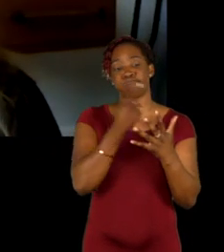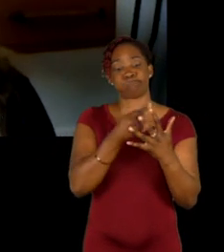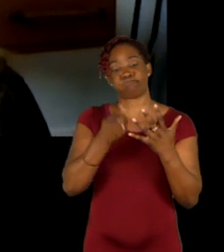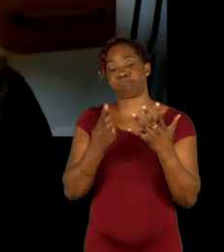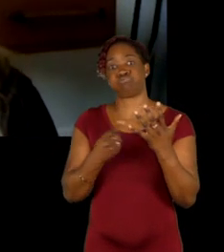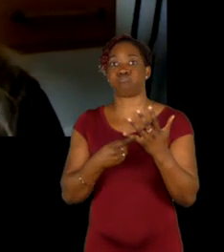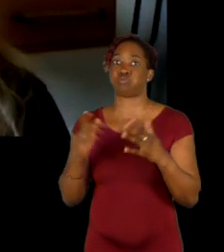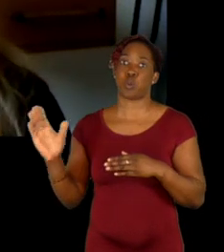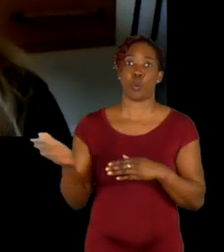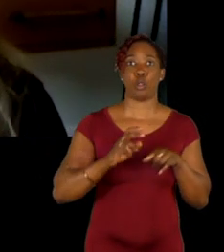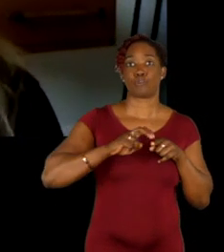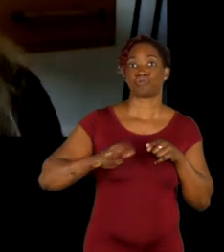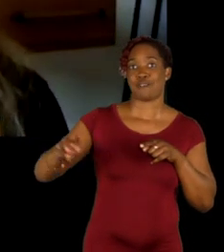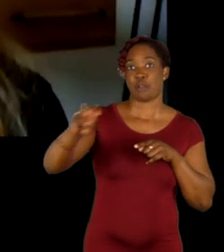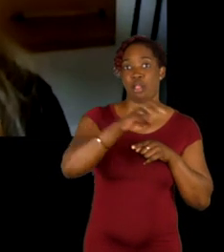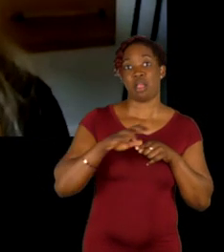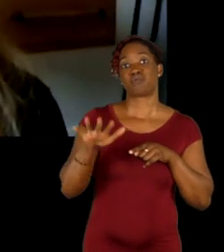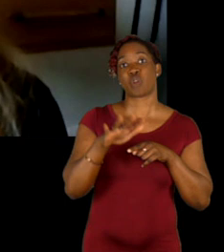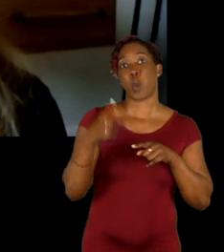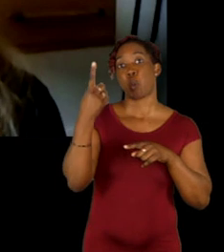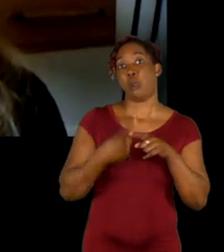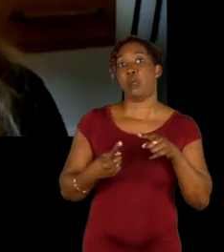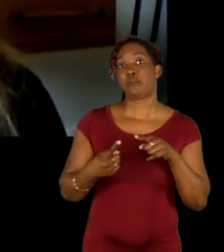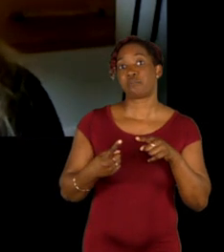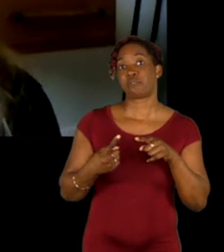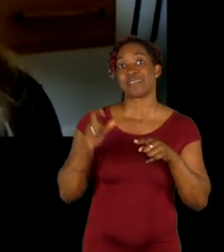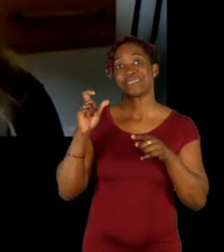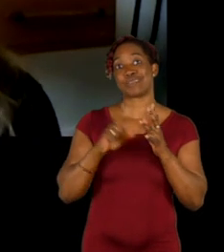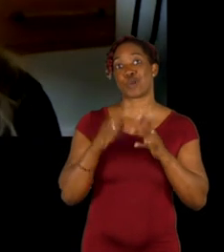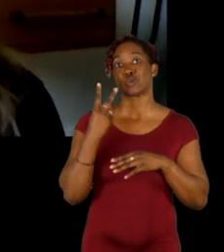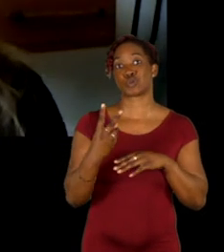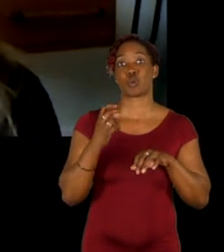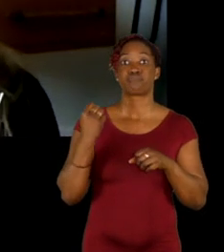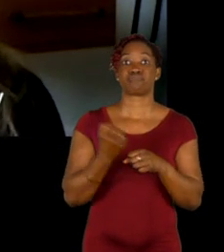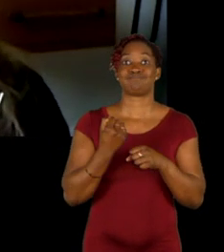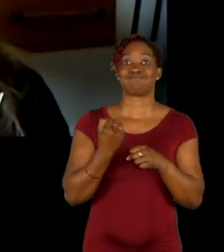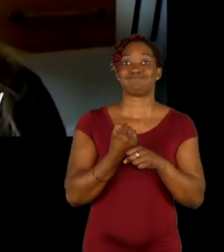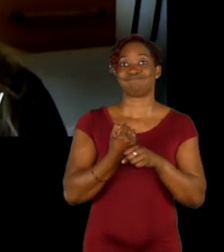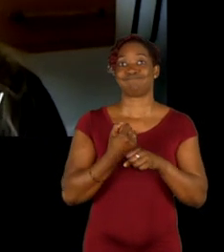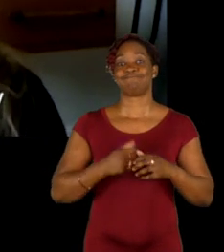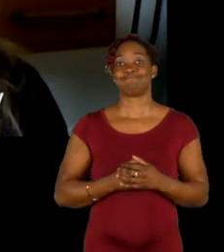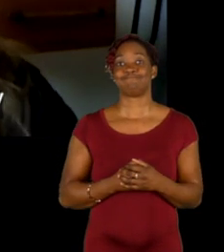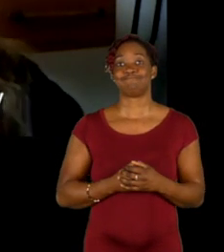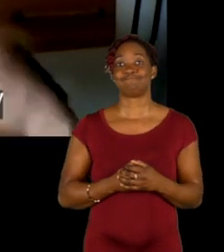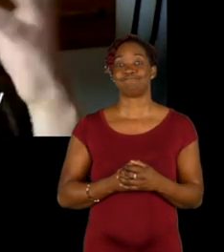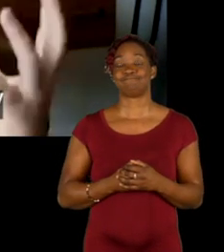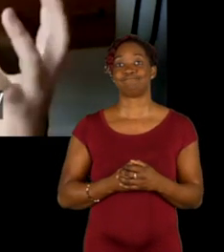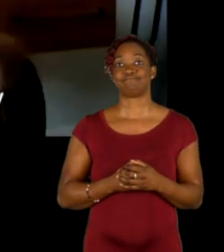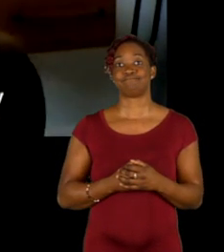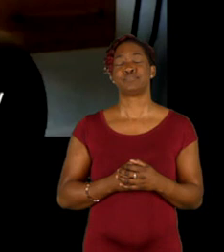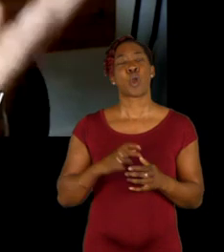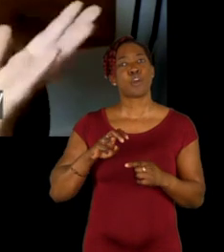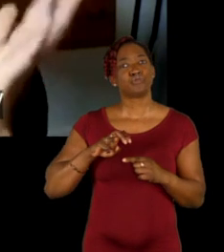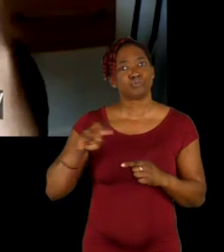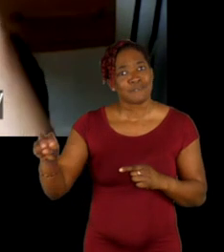genre, travel emissions are about 50% of a carbon footprint of a production. So step on